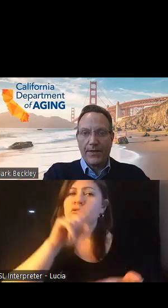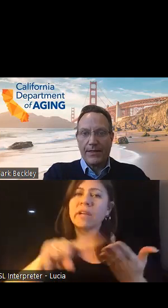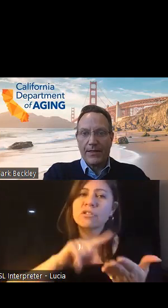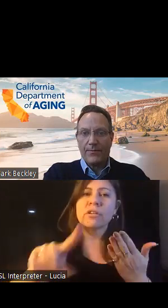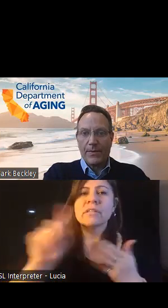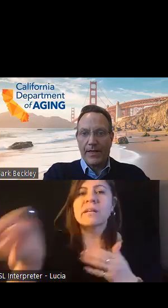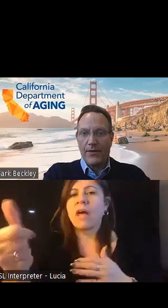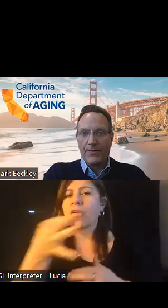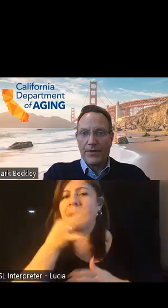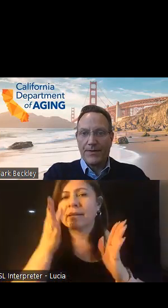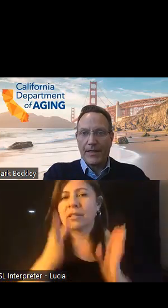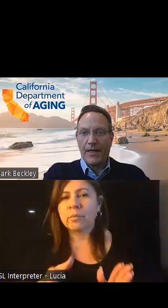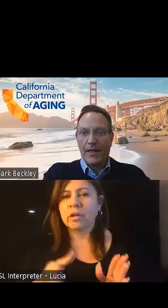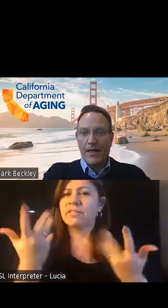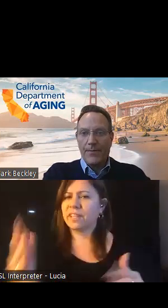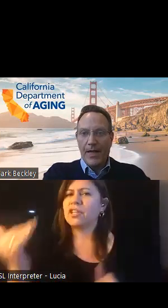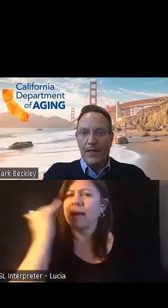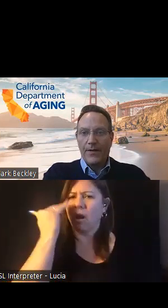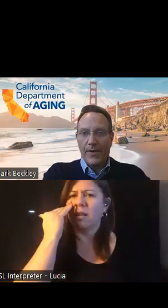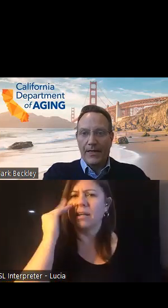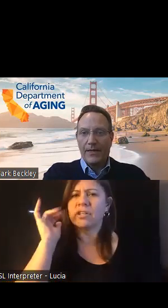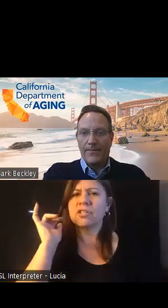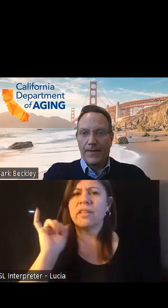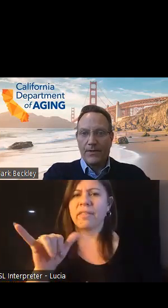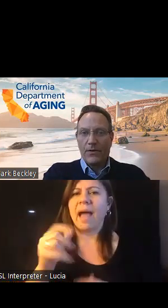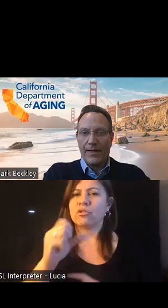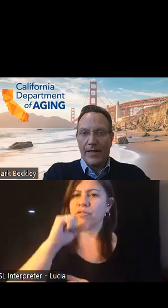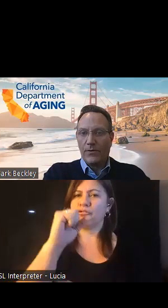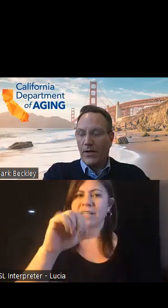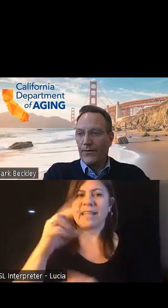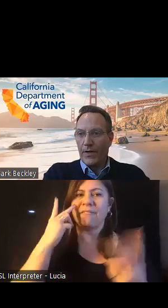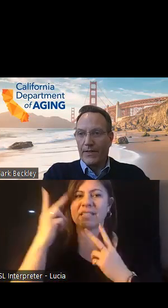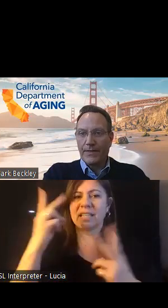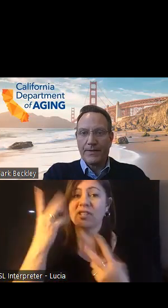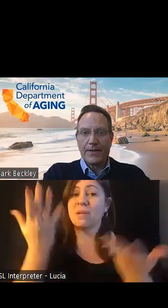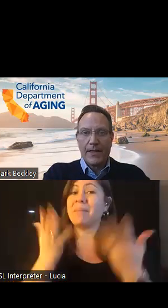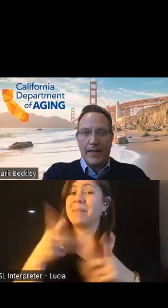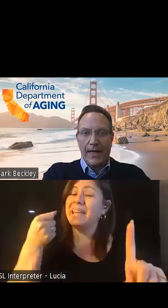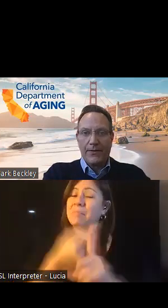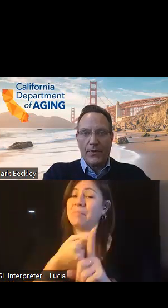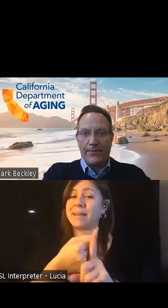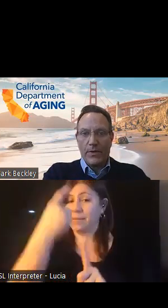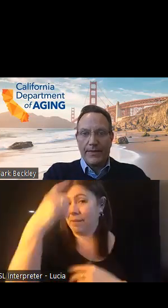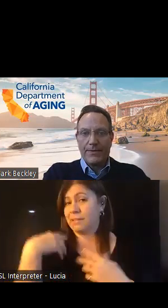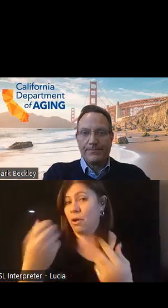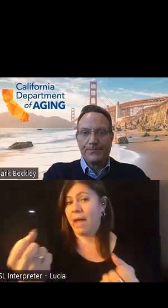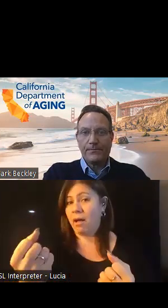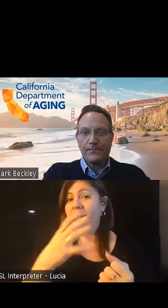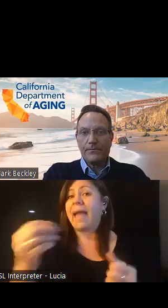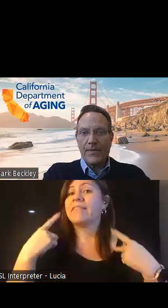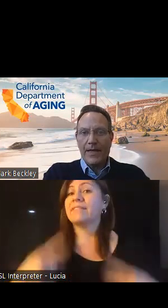the COVID-19 public health emergency may have impacted the physical and mental health of residents and their loved